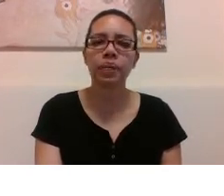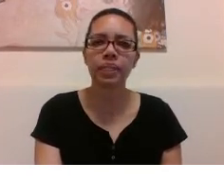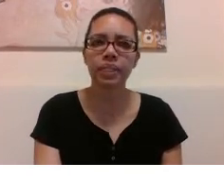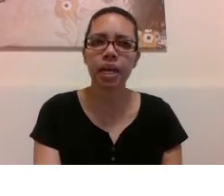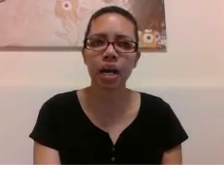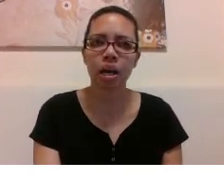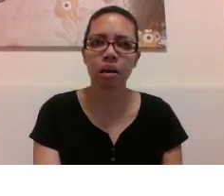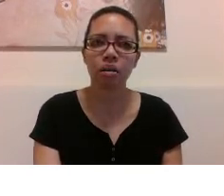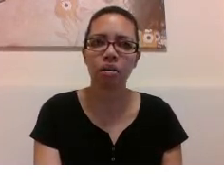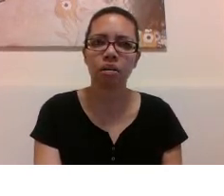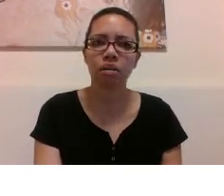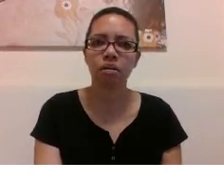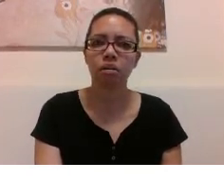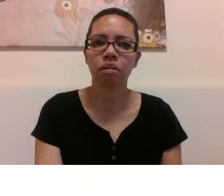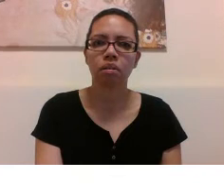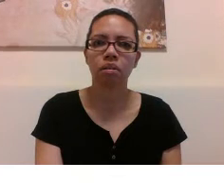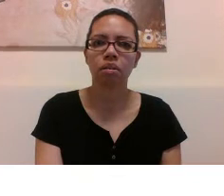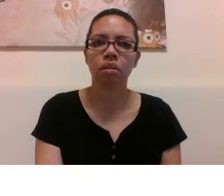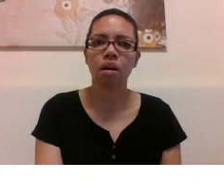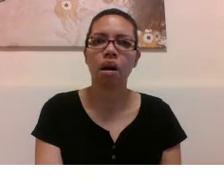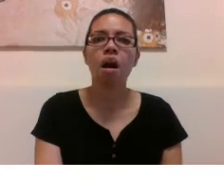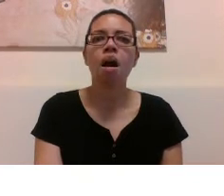On a pizza!